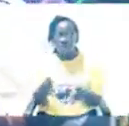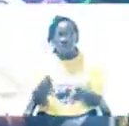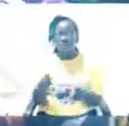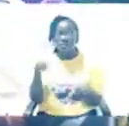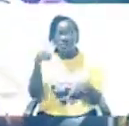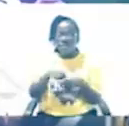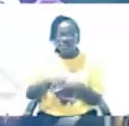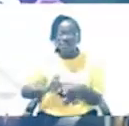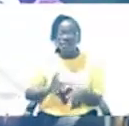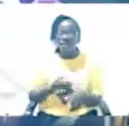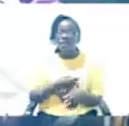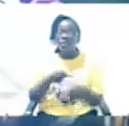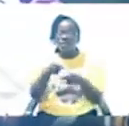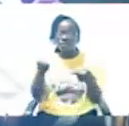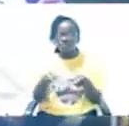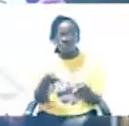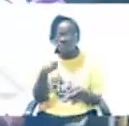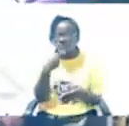sound,